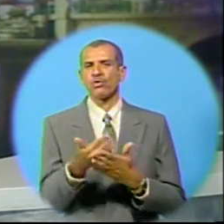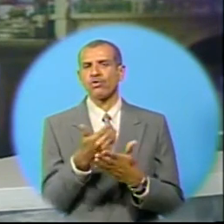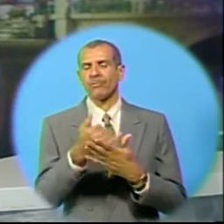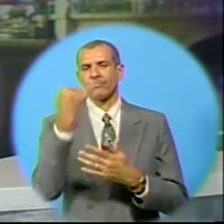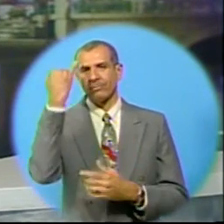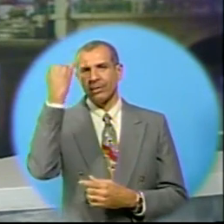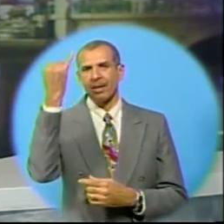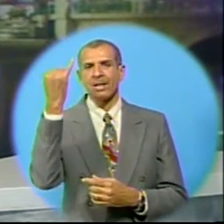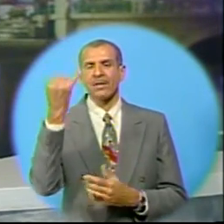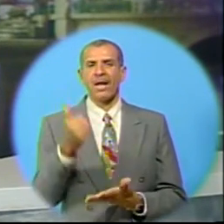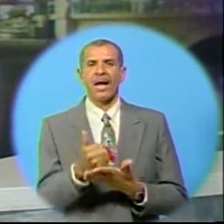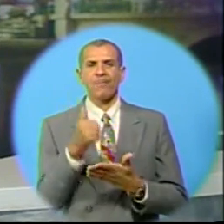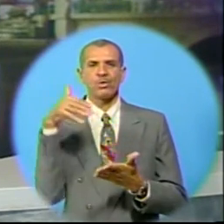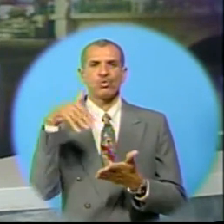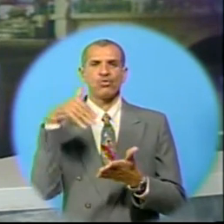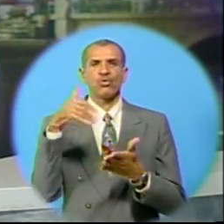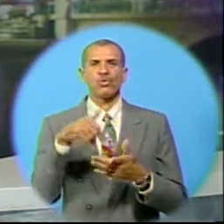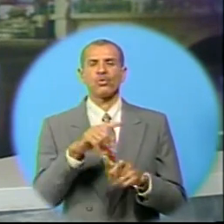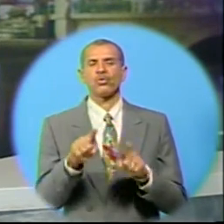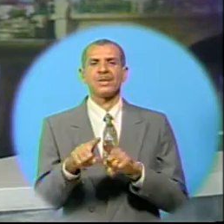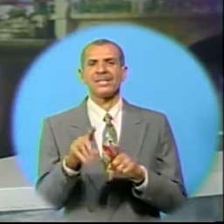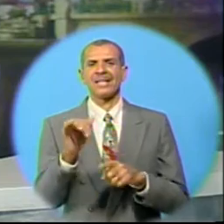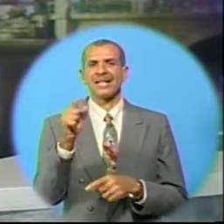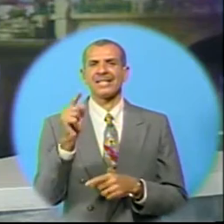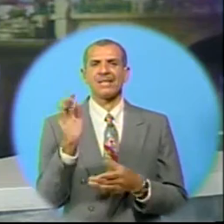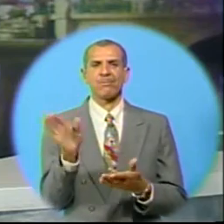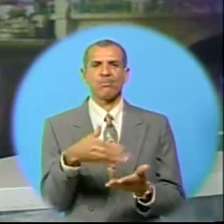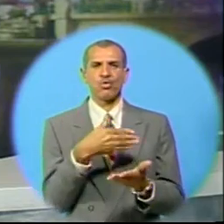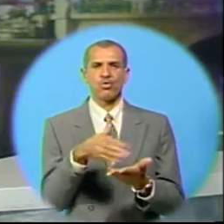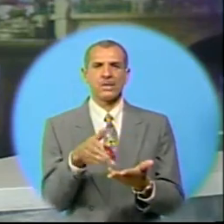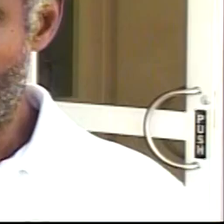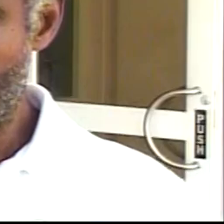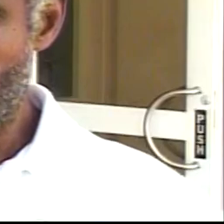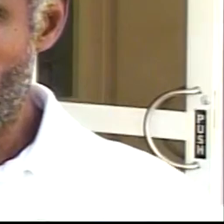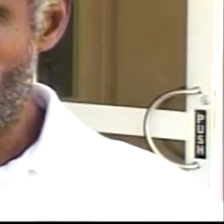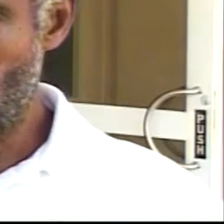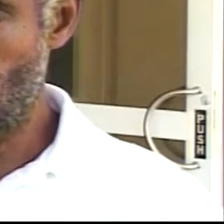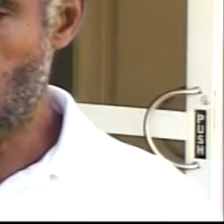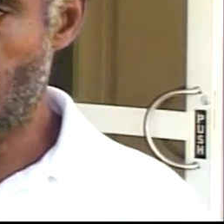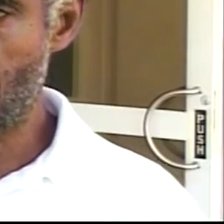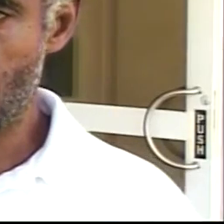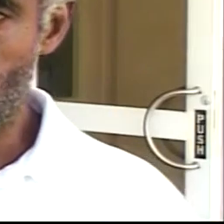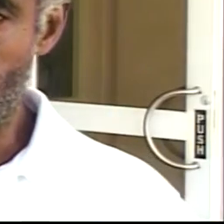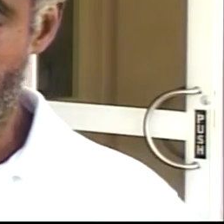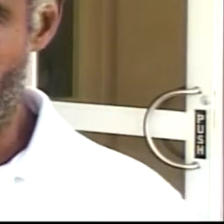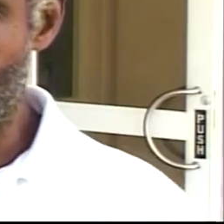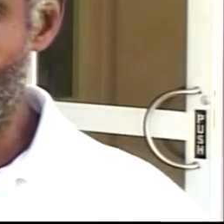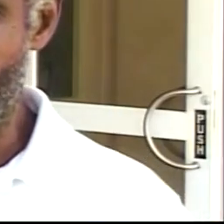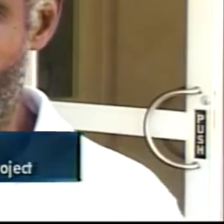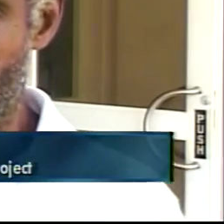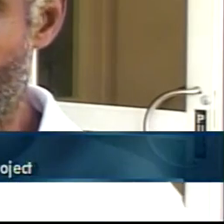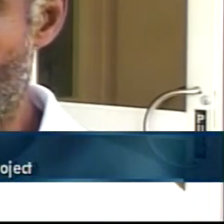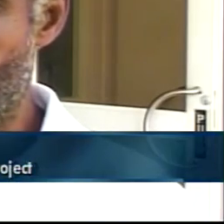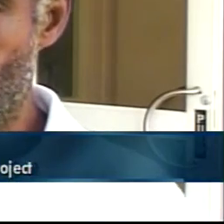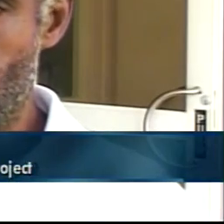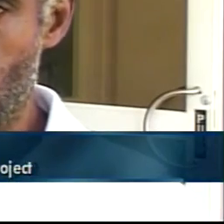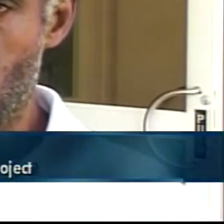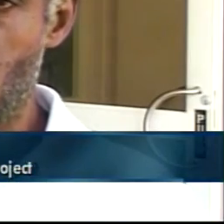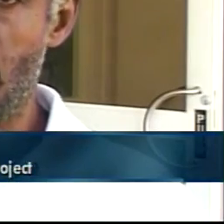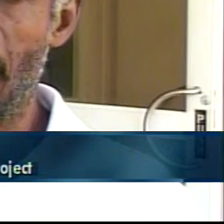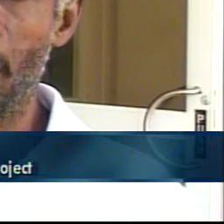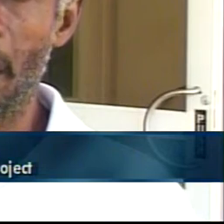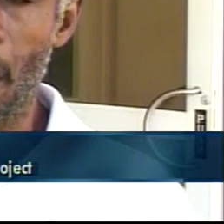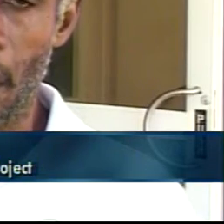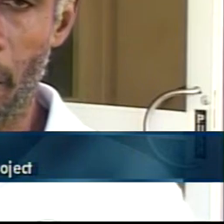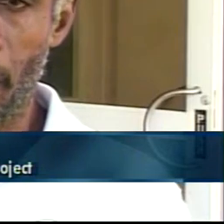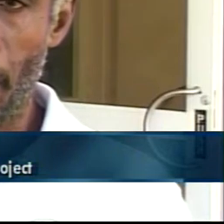initiative could help students who are taking CXC music. We want them to feel more comfortable as they do pan. So we've introduced